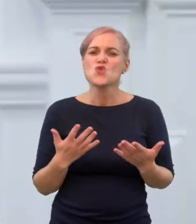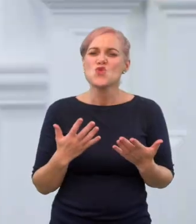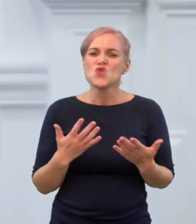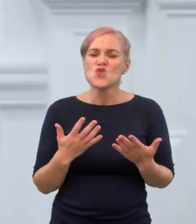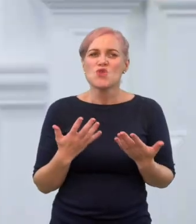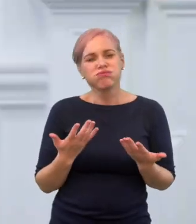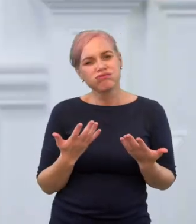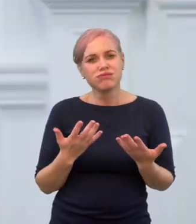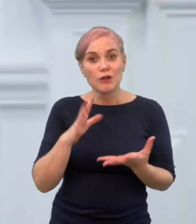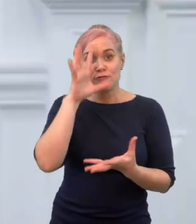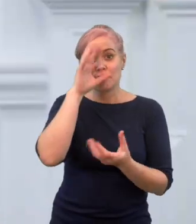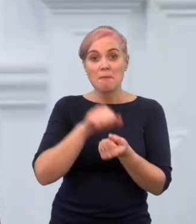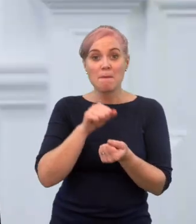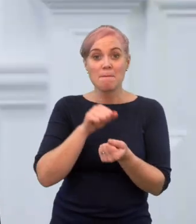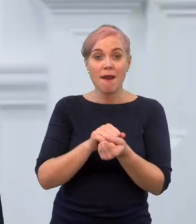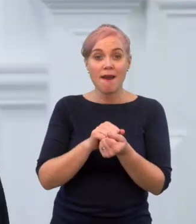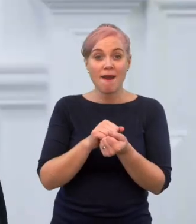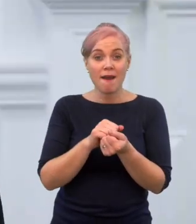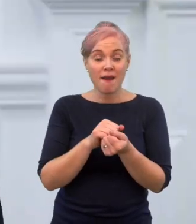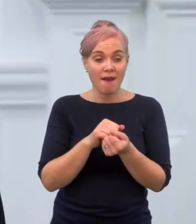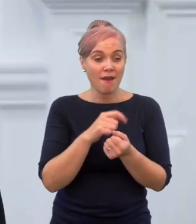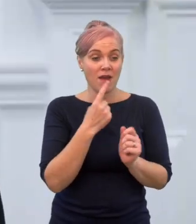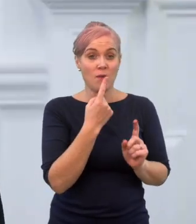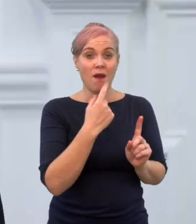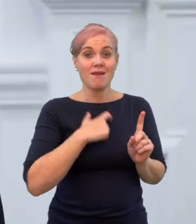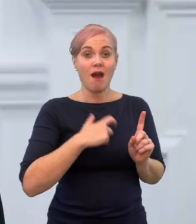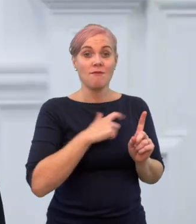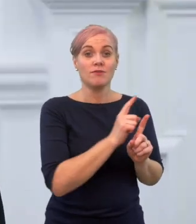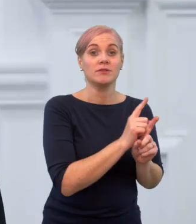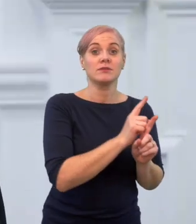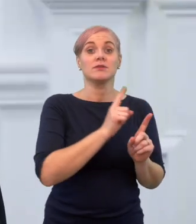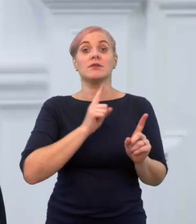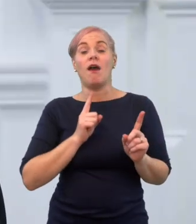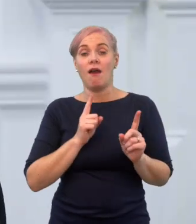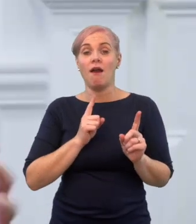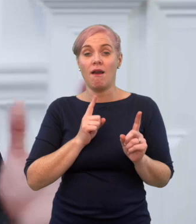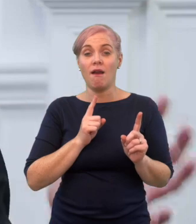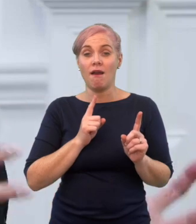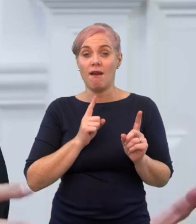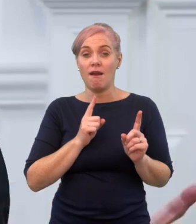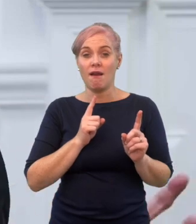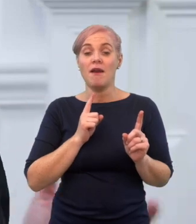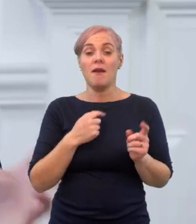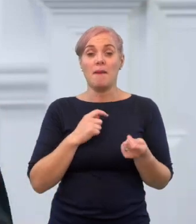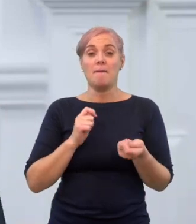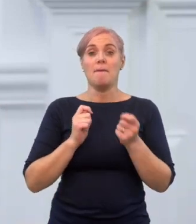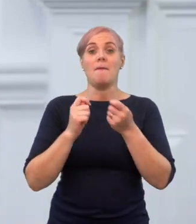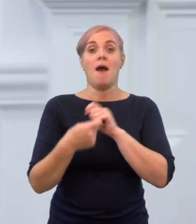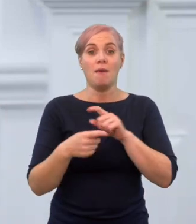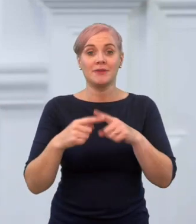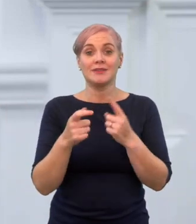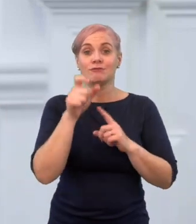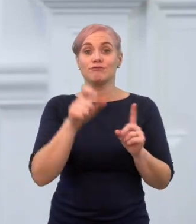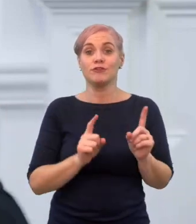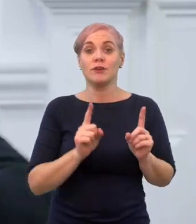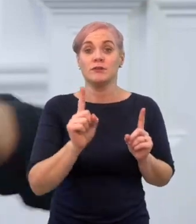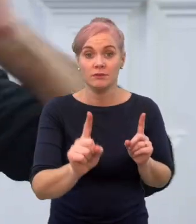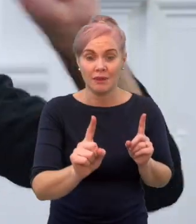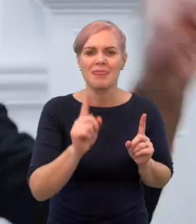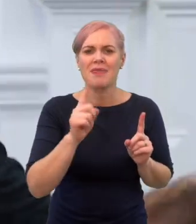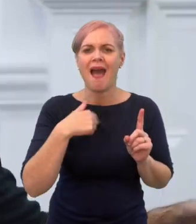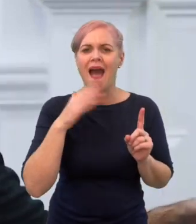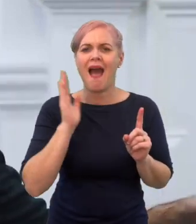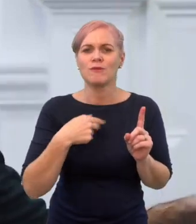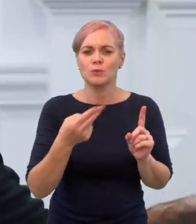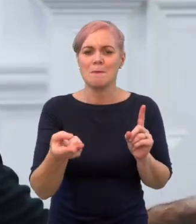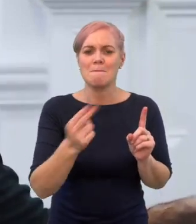Yeah, I mean, you know, there's this. It's remembering where you know, once you've come out of one character and you've then become somebody else, but then you're going